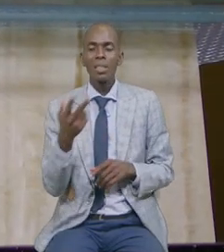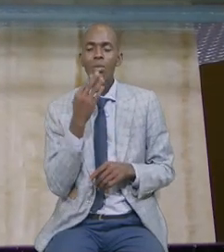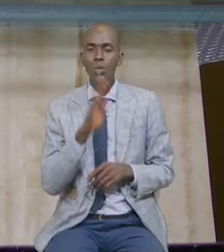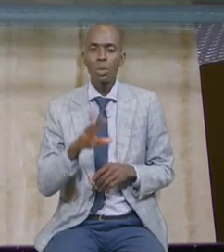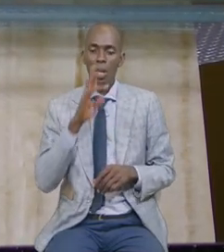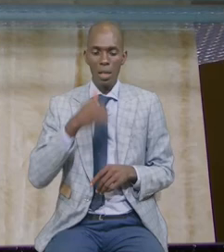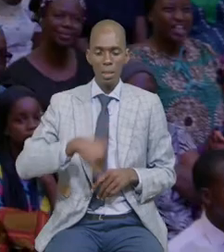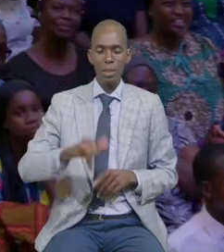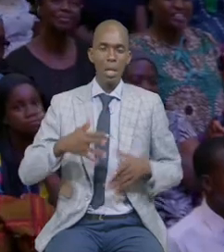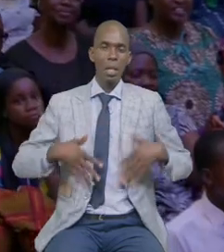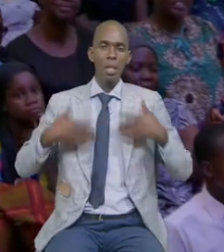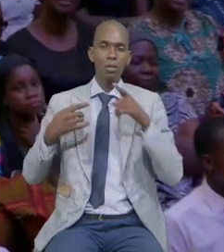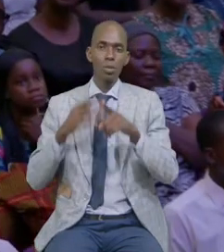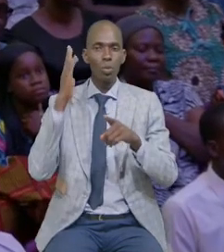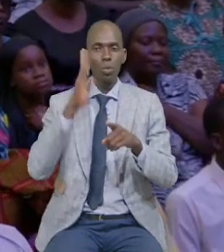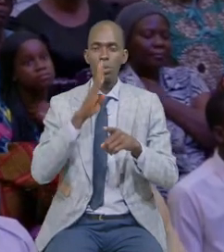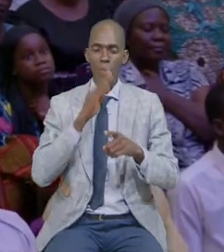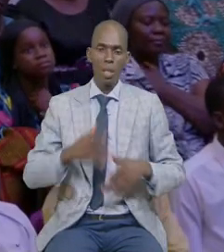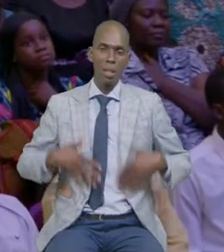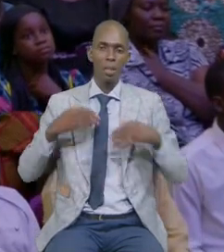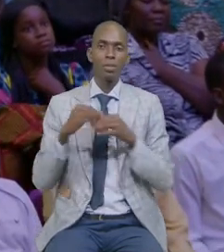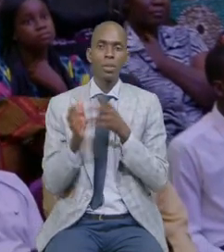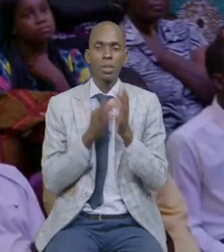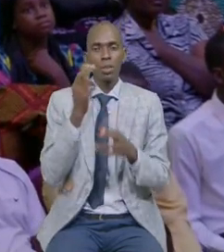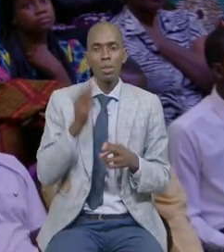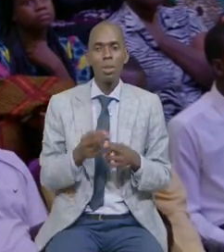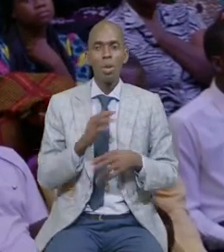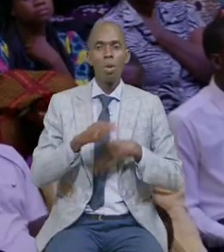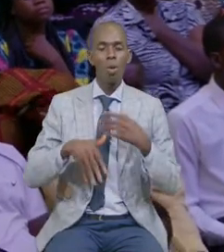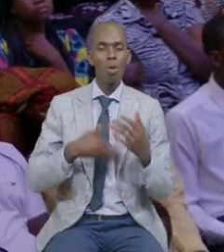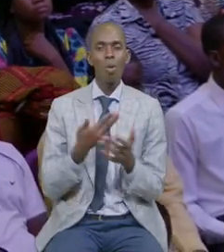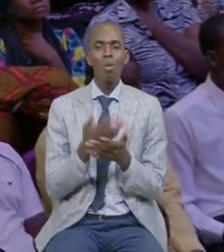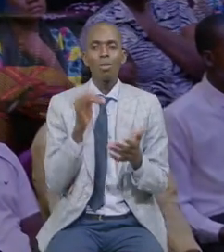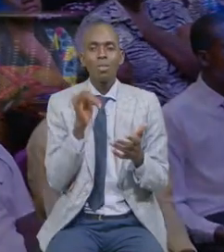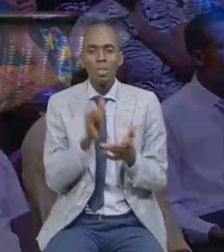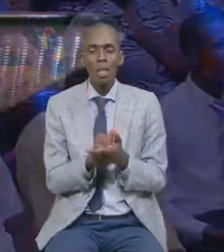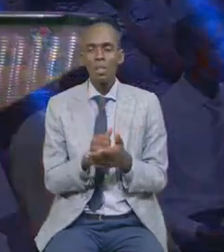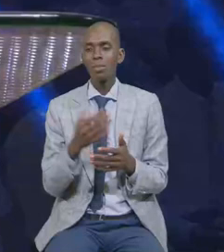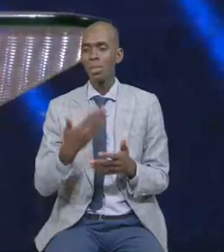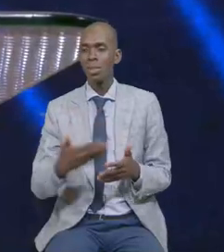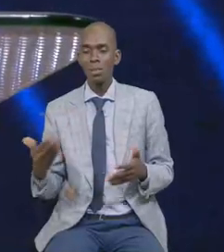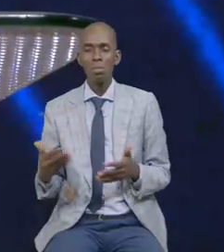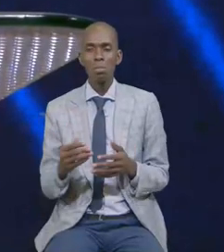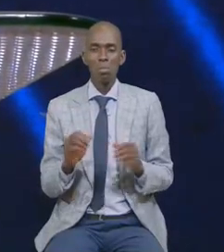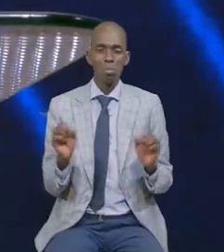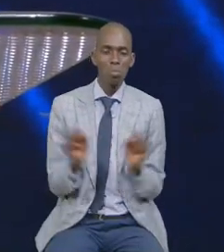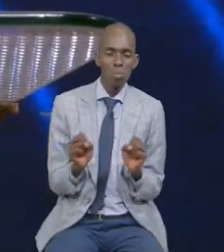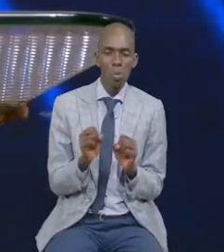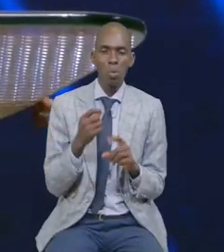alive. Yeah. All those threats, they mean nothing. They are serious, but let them go ahead and do